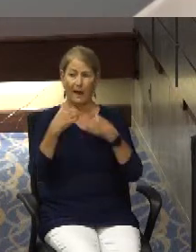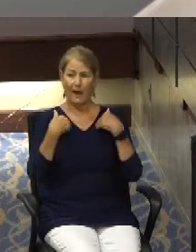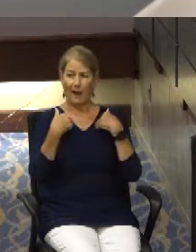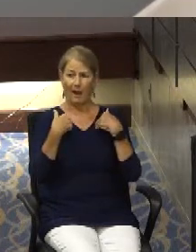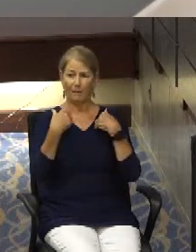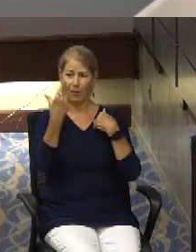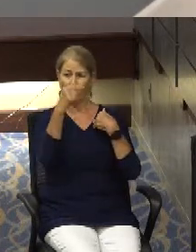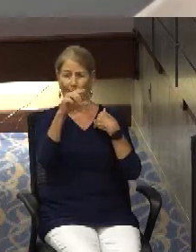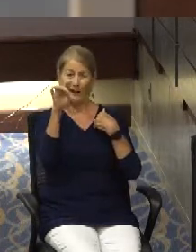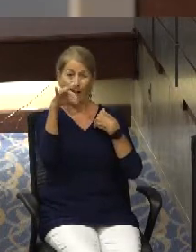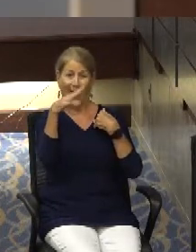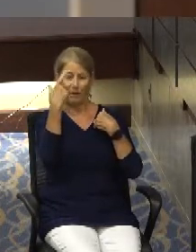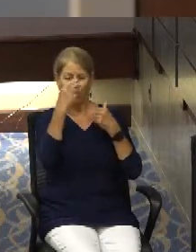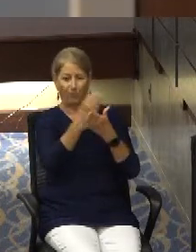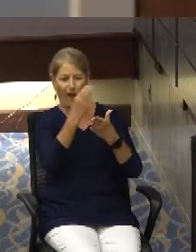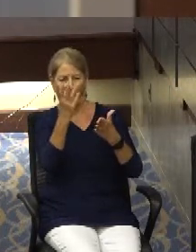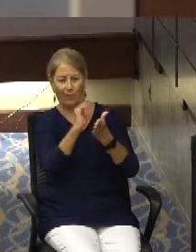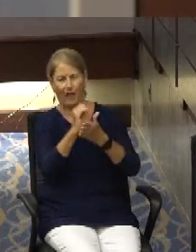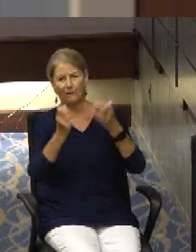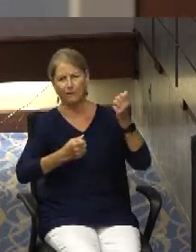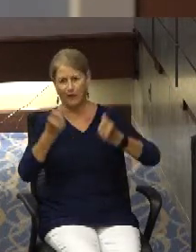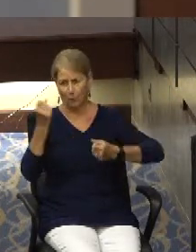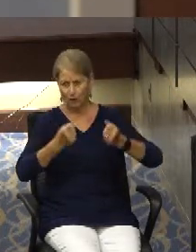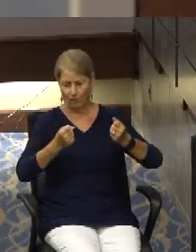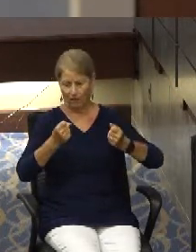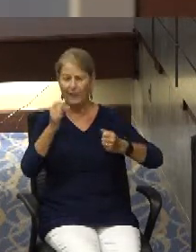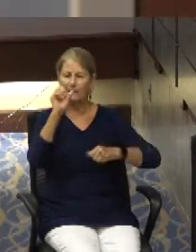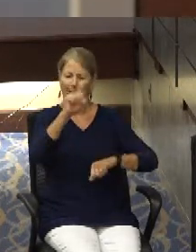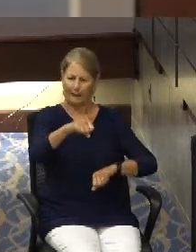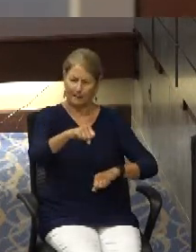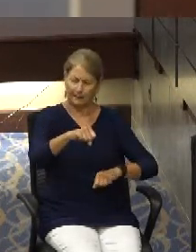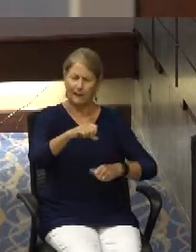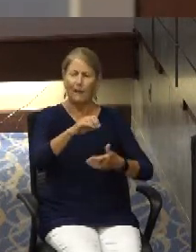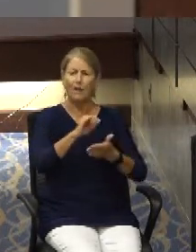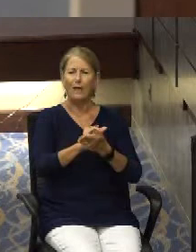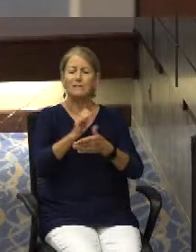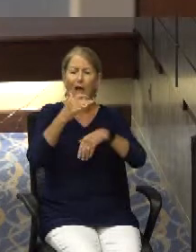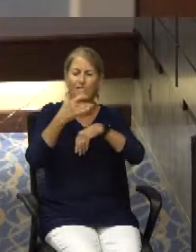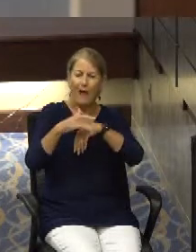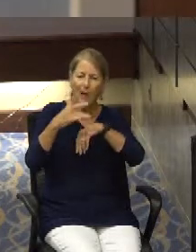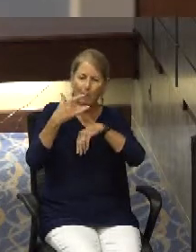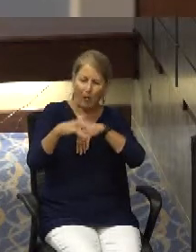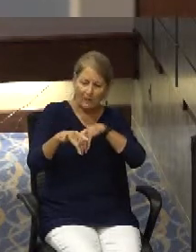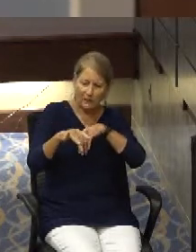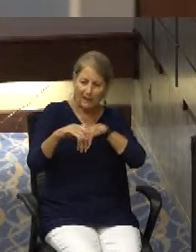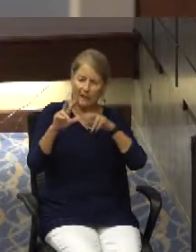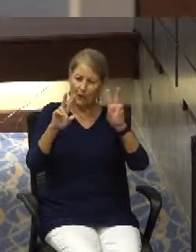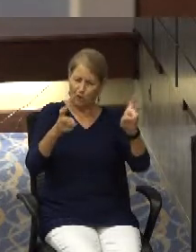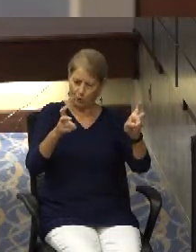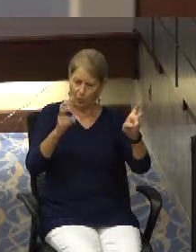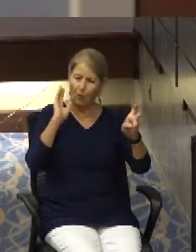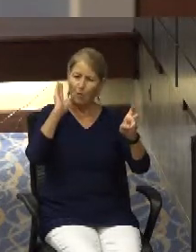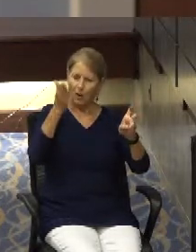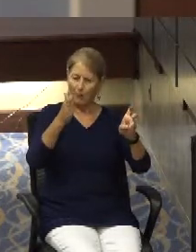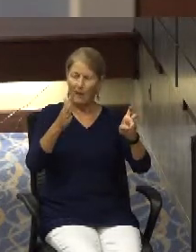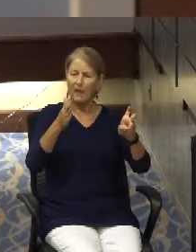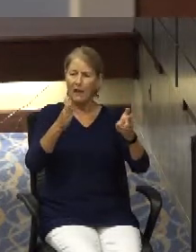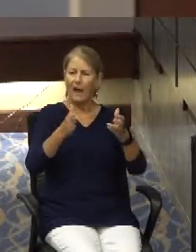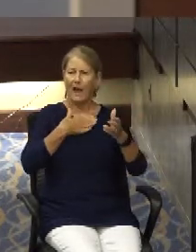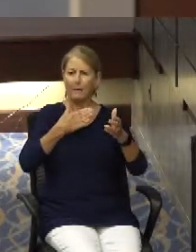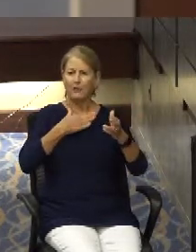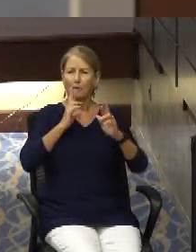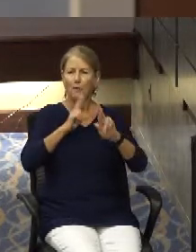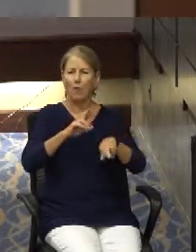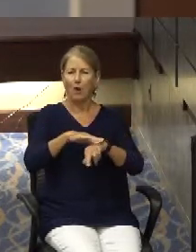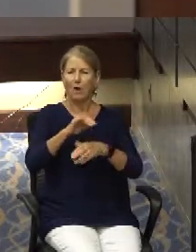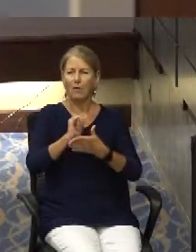vehicle. So as soon as one is available, then? Yeah, it's going to be an availability issue. That's correct. Okay. So we'll be glad to report on that as